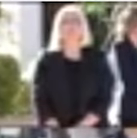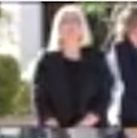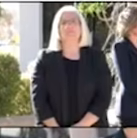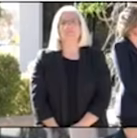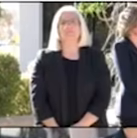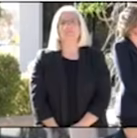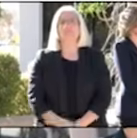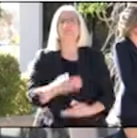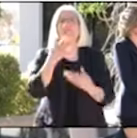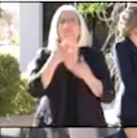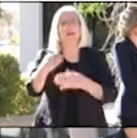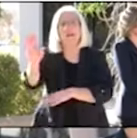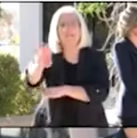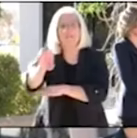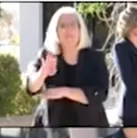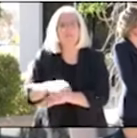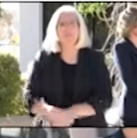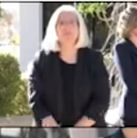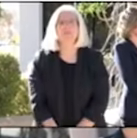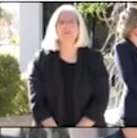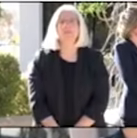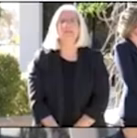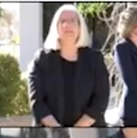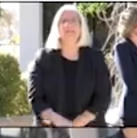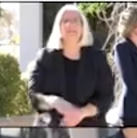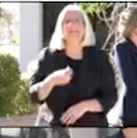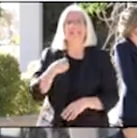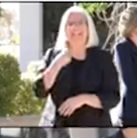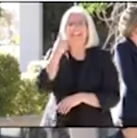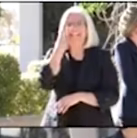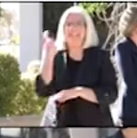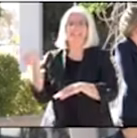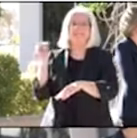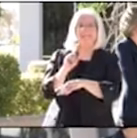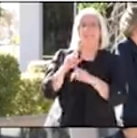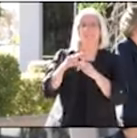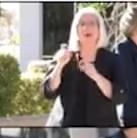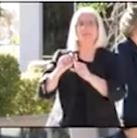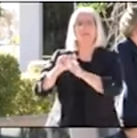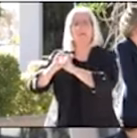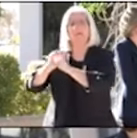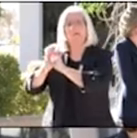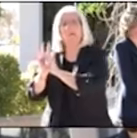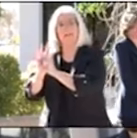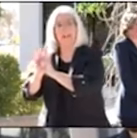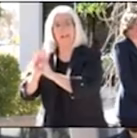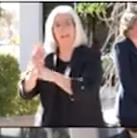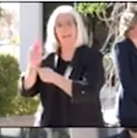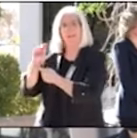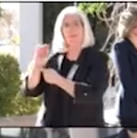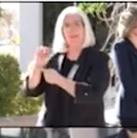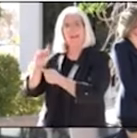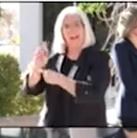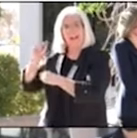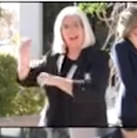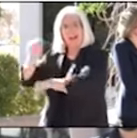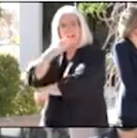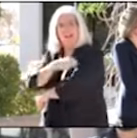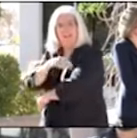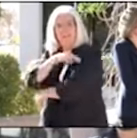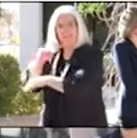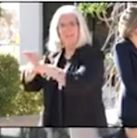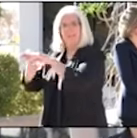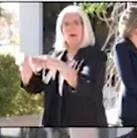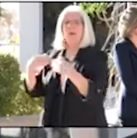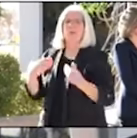Well, good afternoon. I just came from the COVID unit, and we are all feeling and seeing the impact